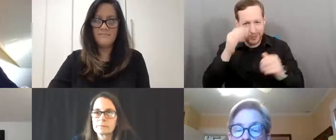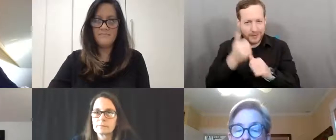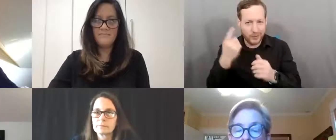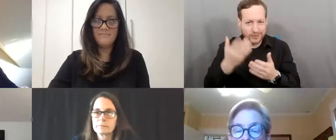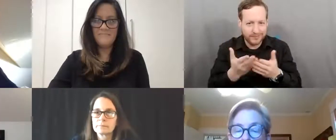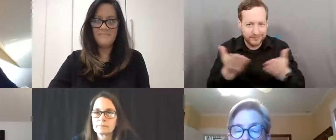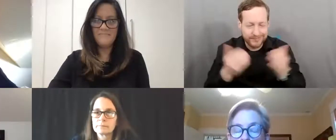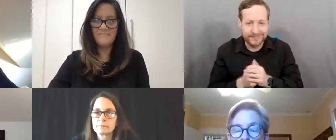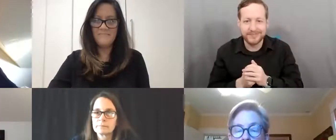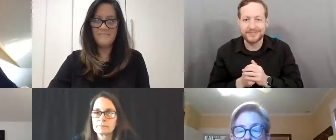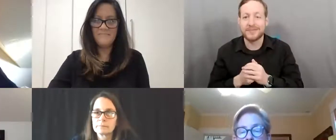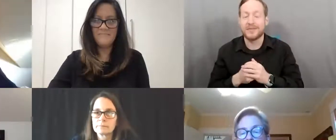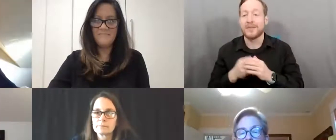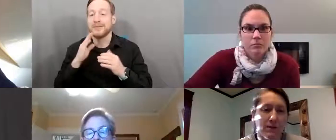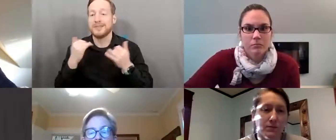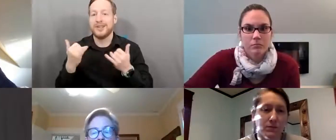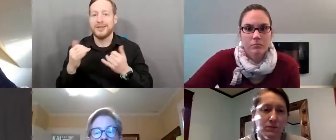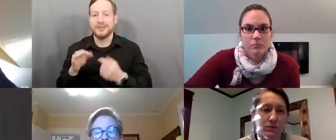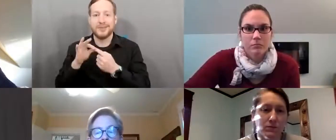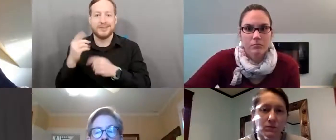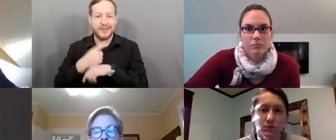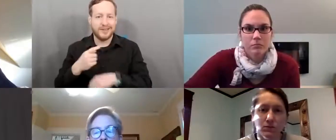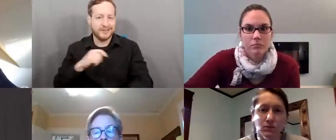Very good. Hello, everyone.